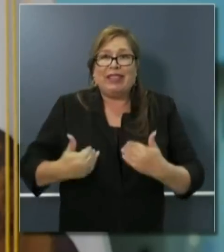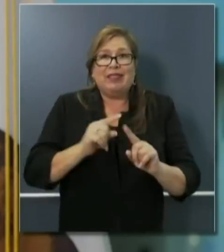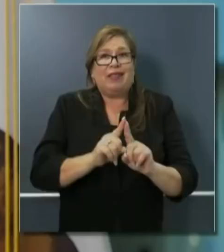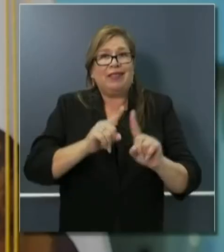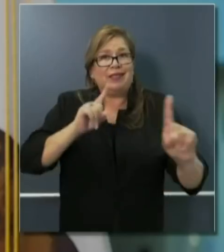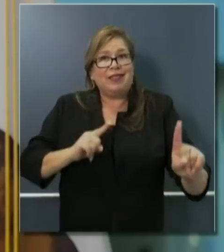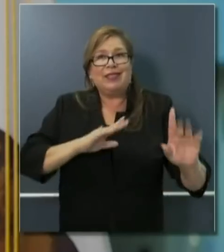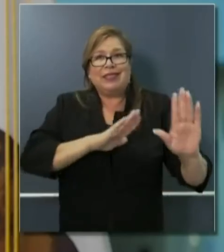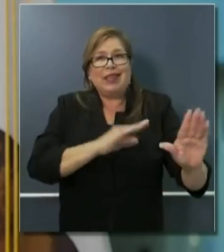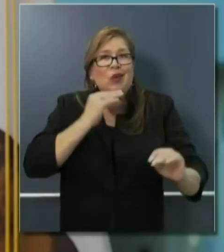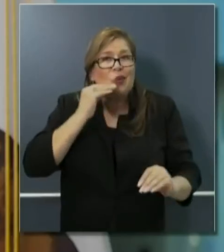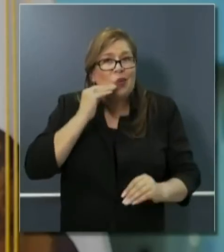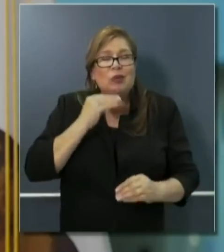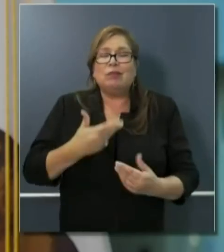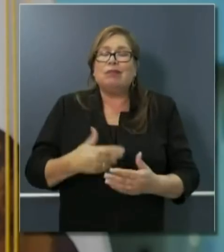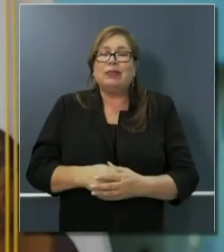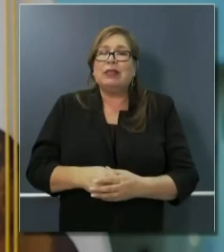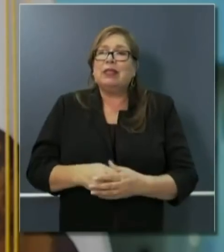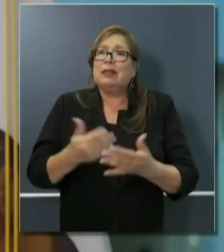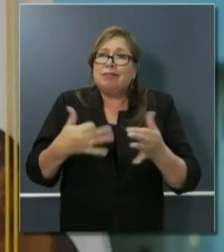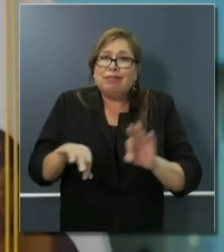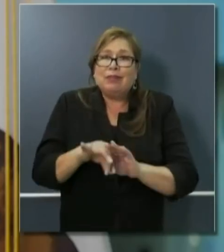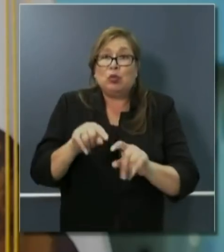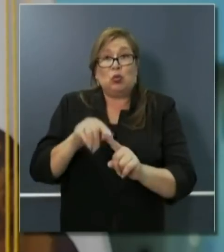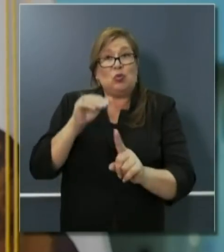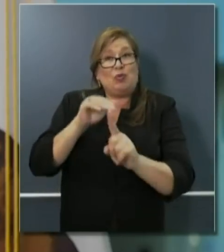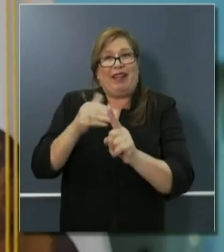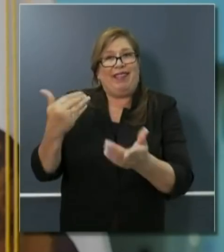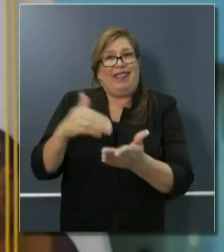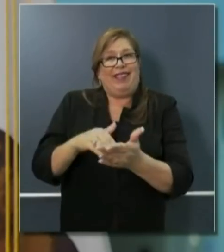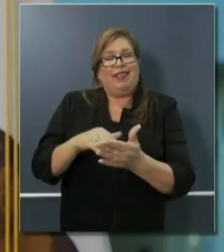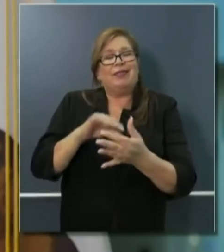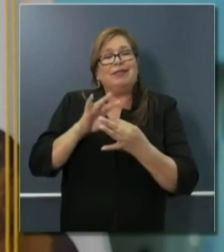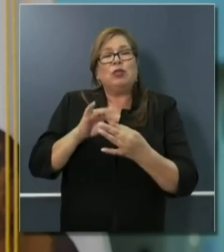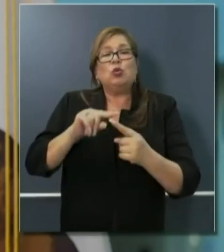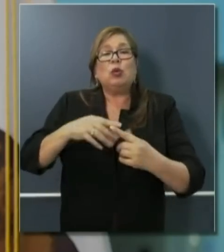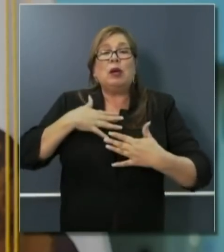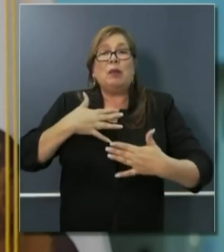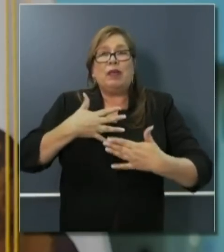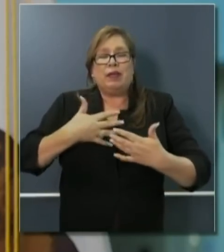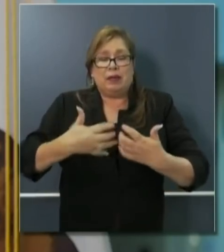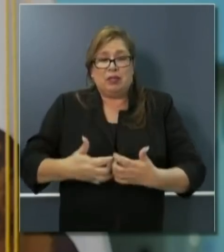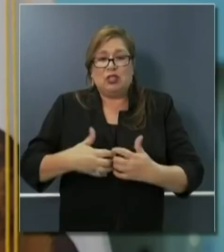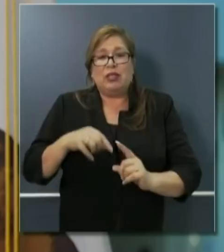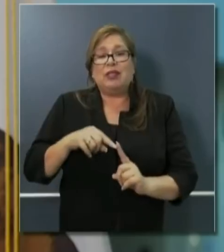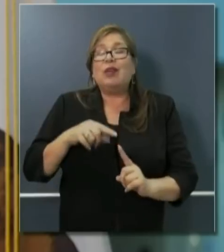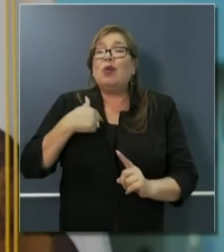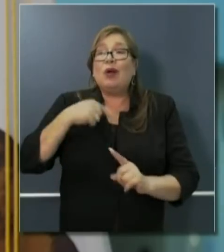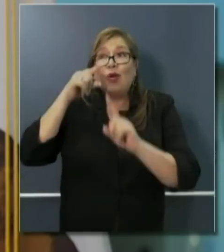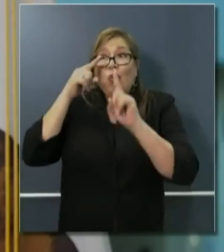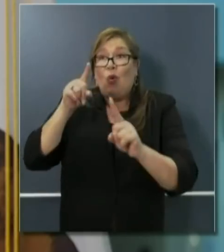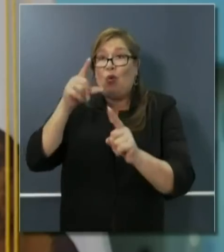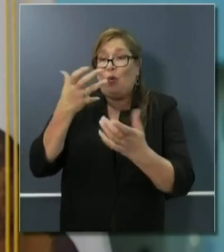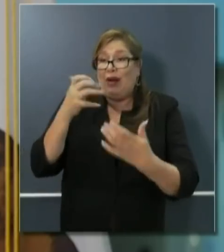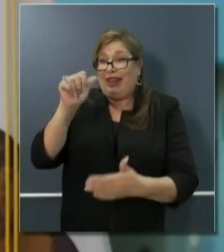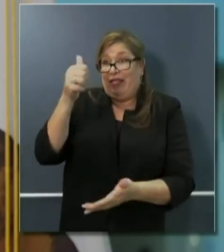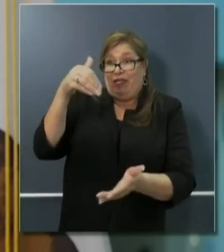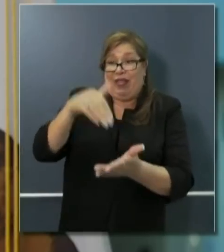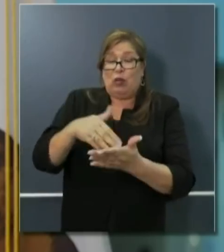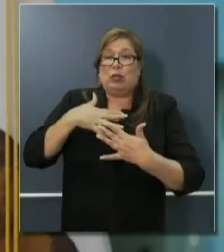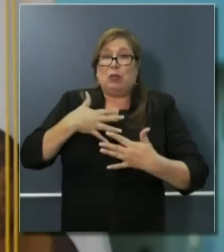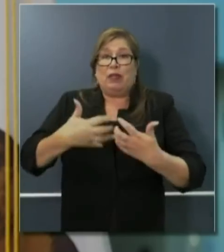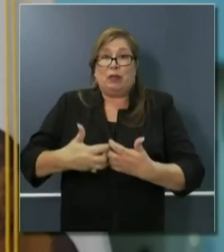remind all of you, it's important to remind all of you on ventilators, we have a phase 1 goal of 10,000 ventilators. We are